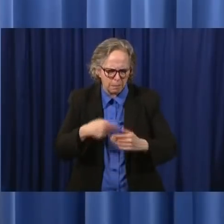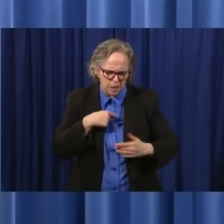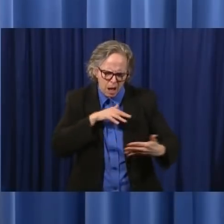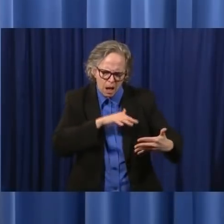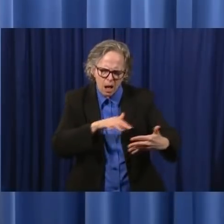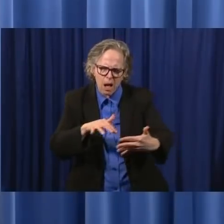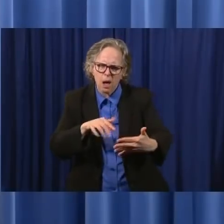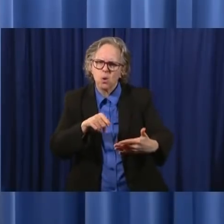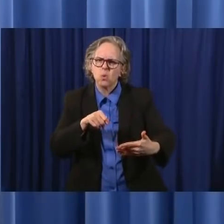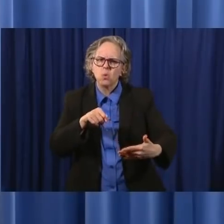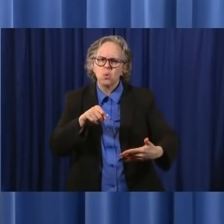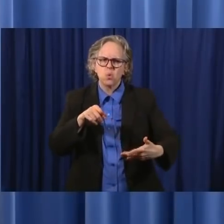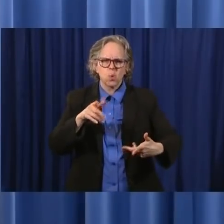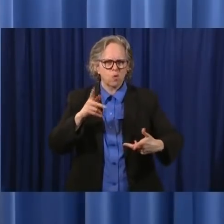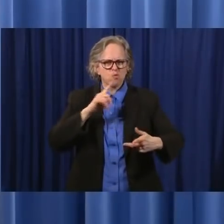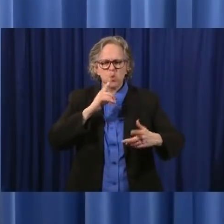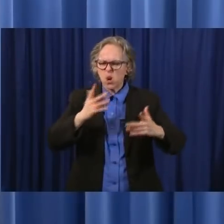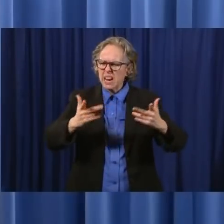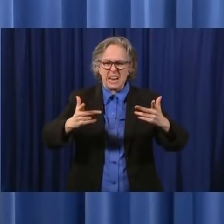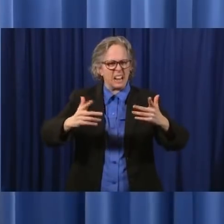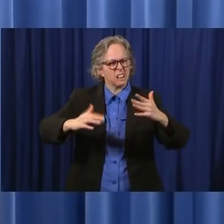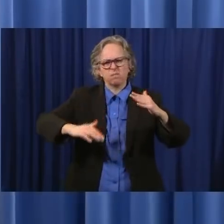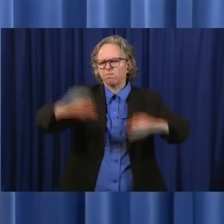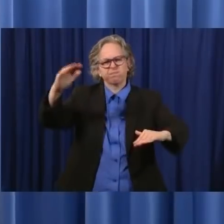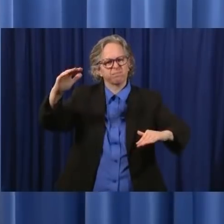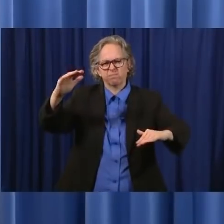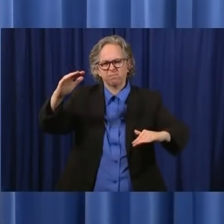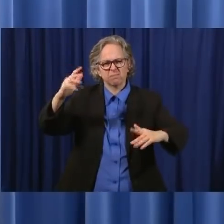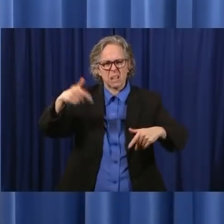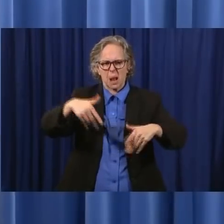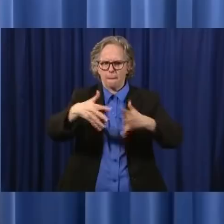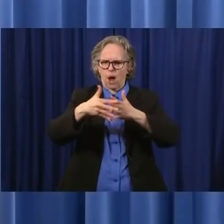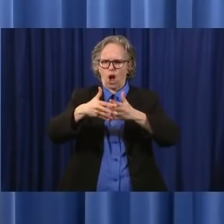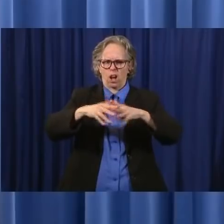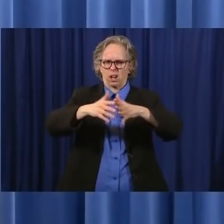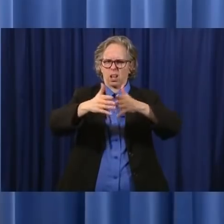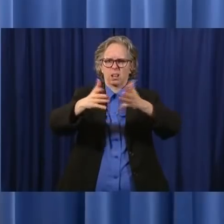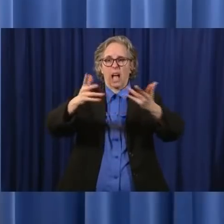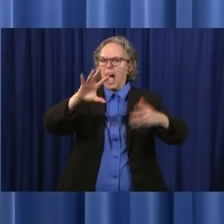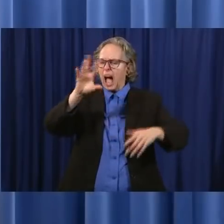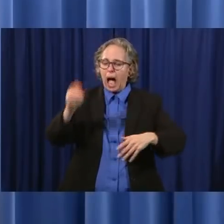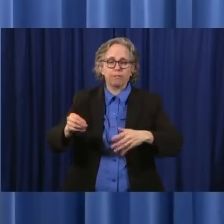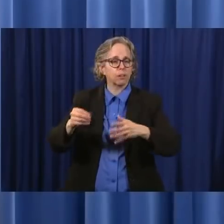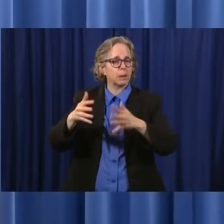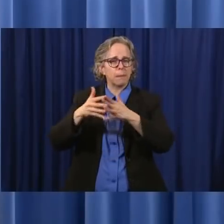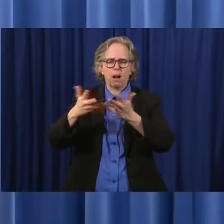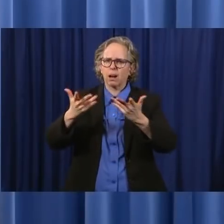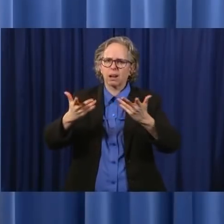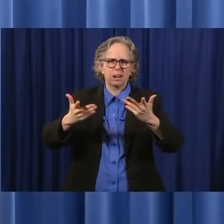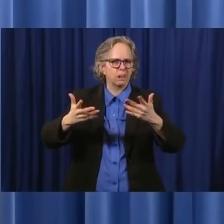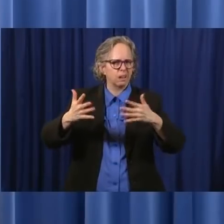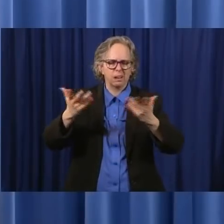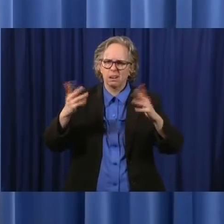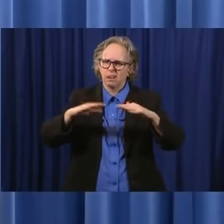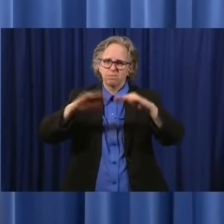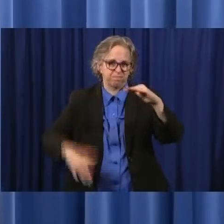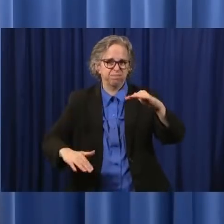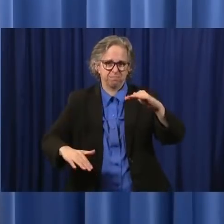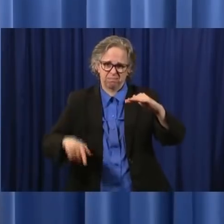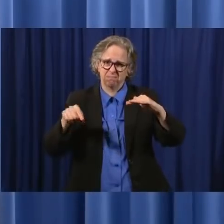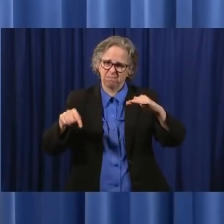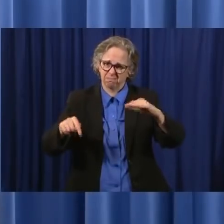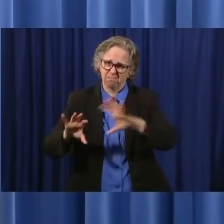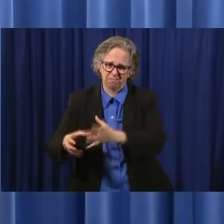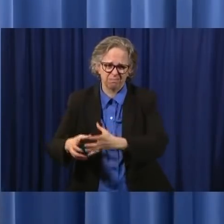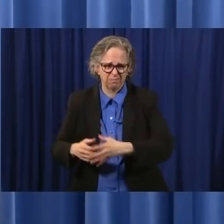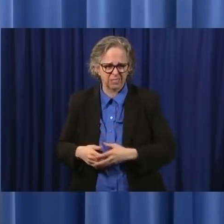huge discrepancies, African American community. So I suppose it should not have shocked us when we see the death